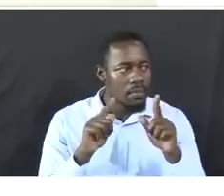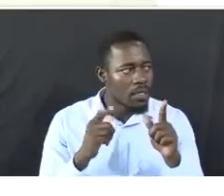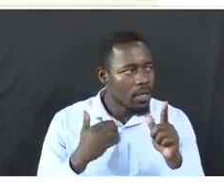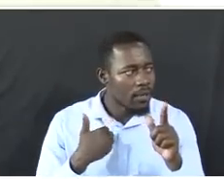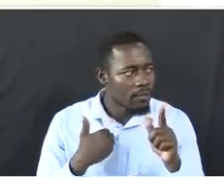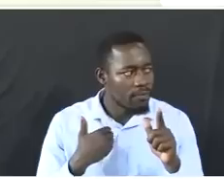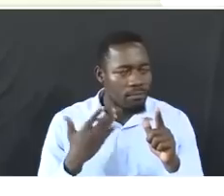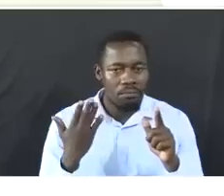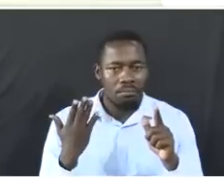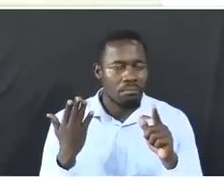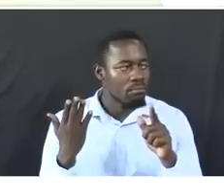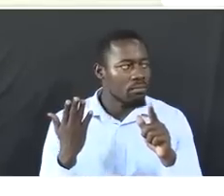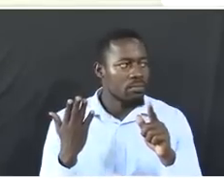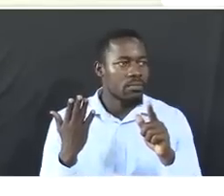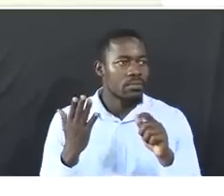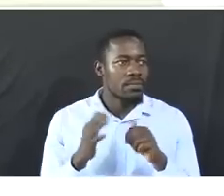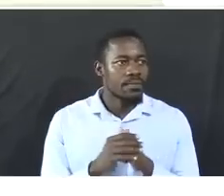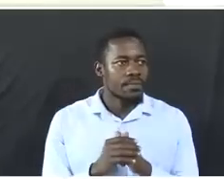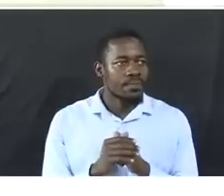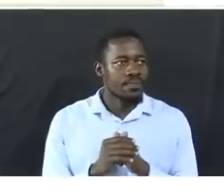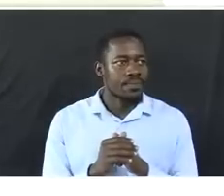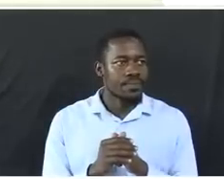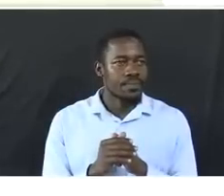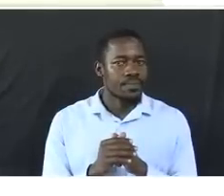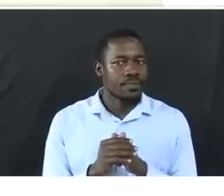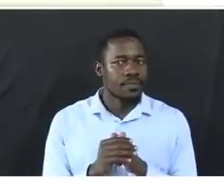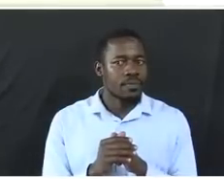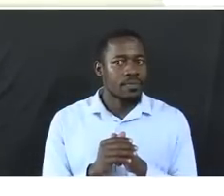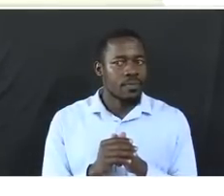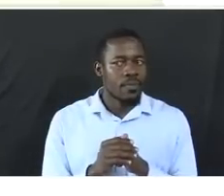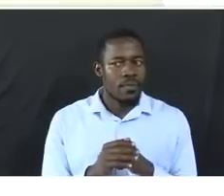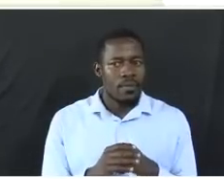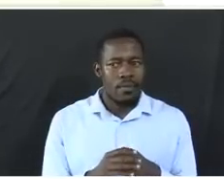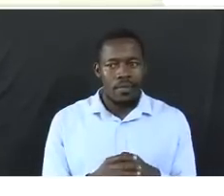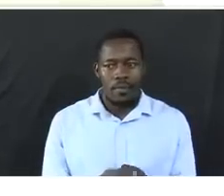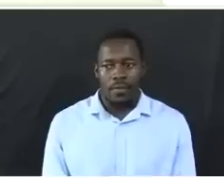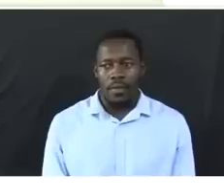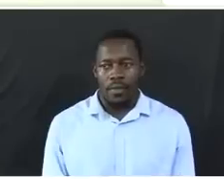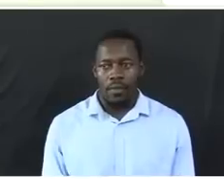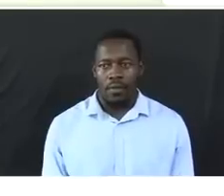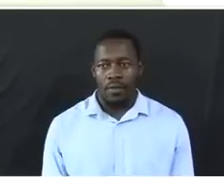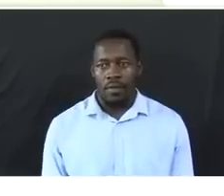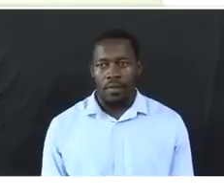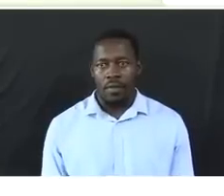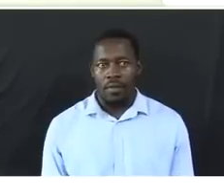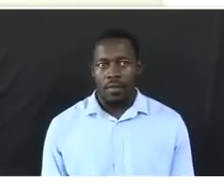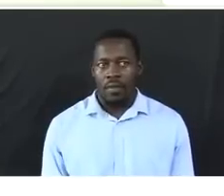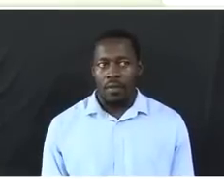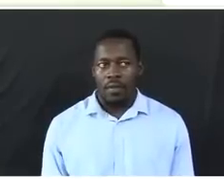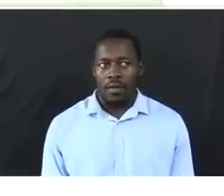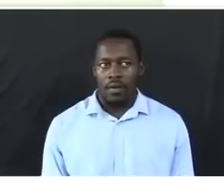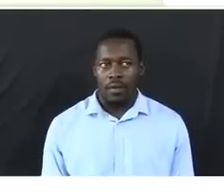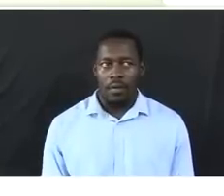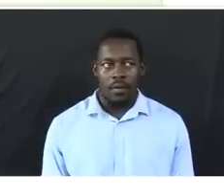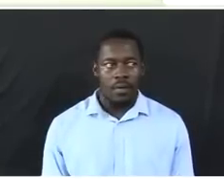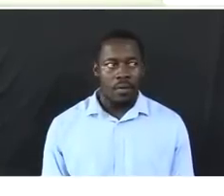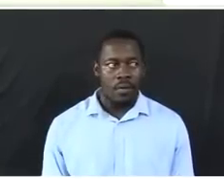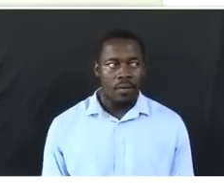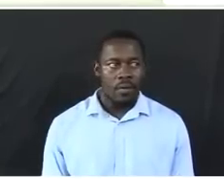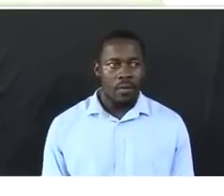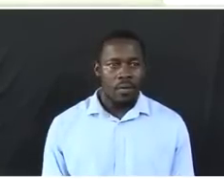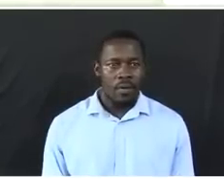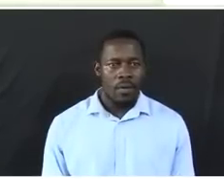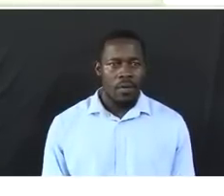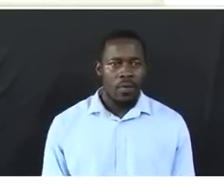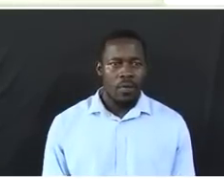after it has gone. Huh? Okay. I guess this would be the question